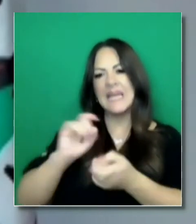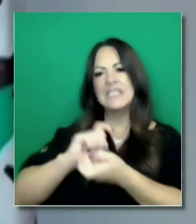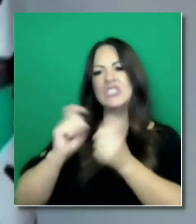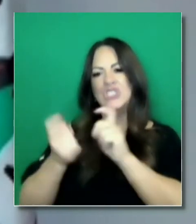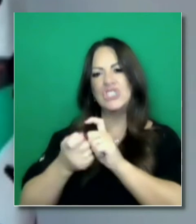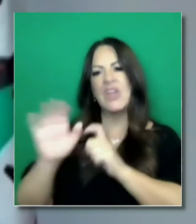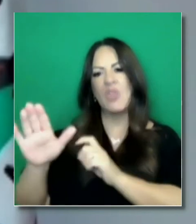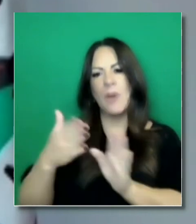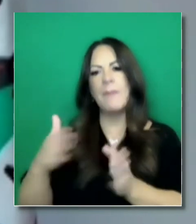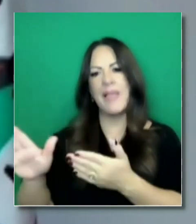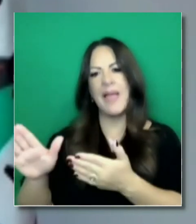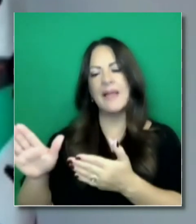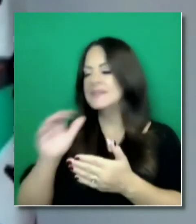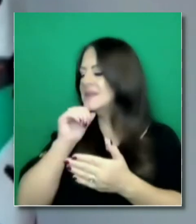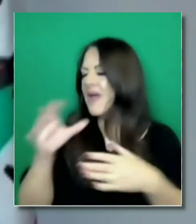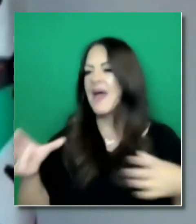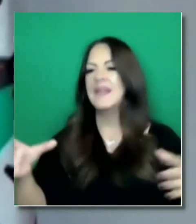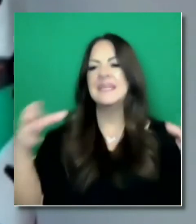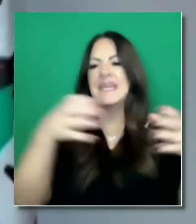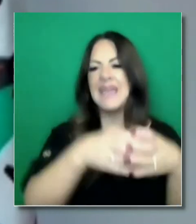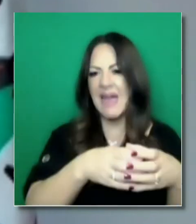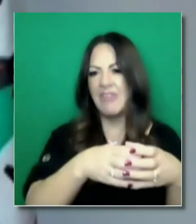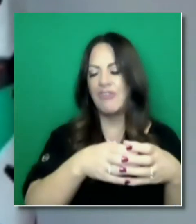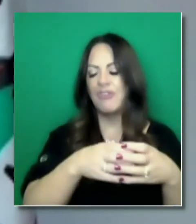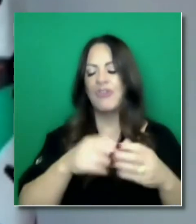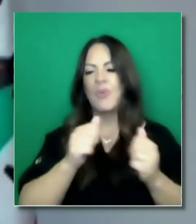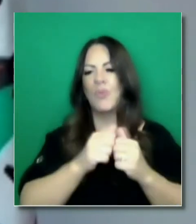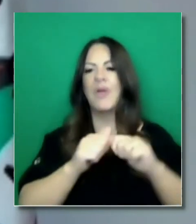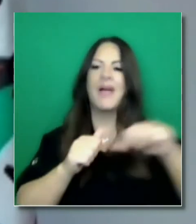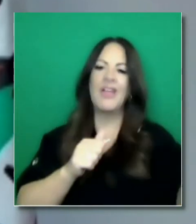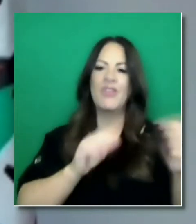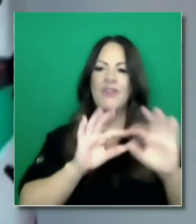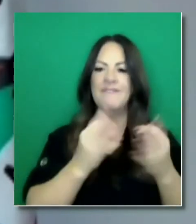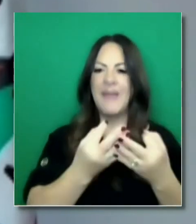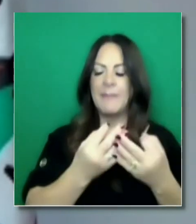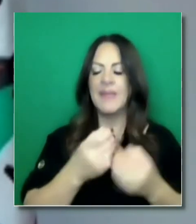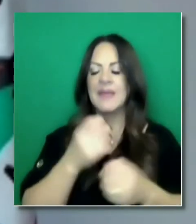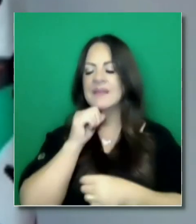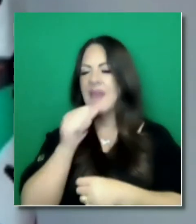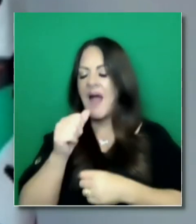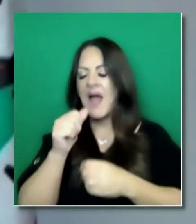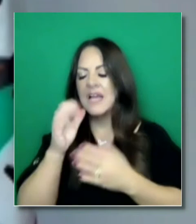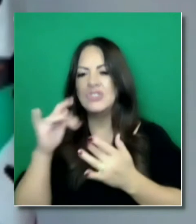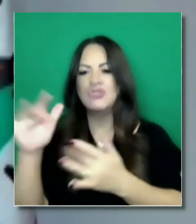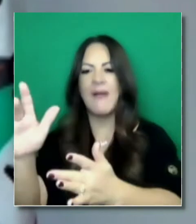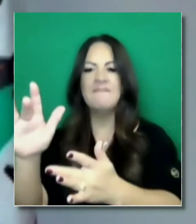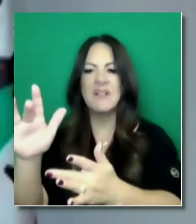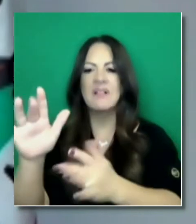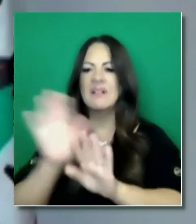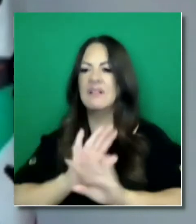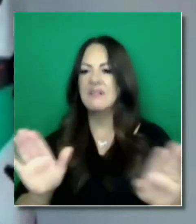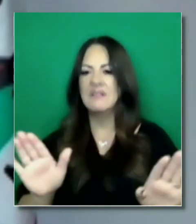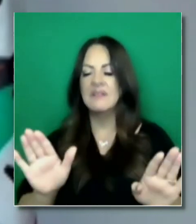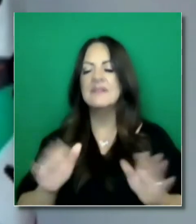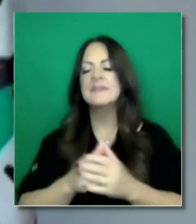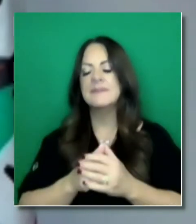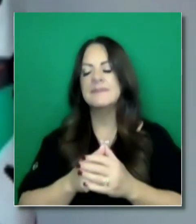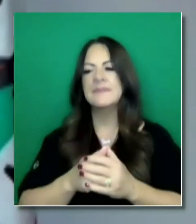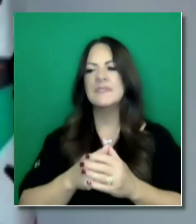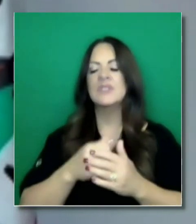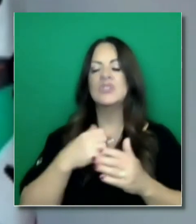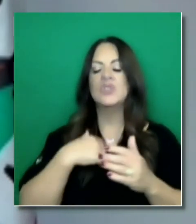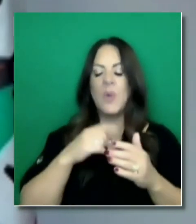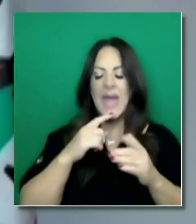plans to not gather, to not travel. Now, more recent surveys show that number is